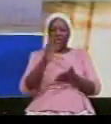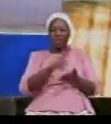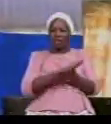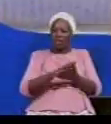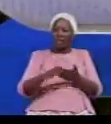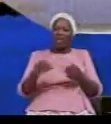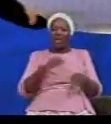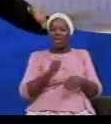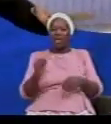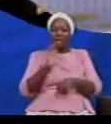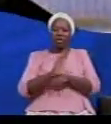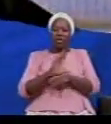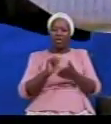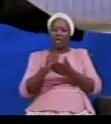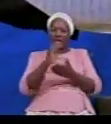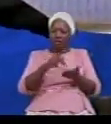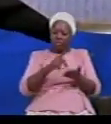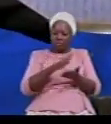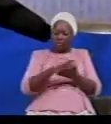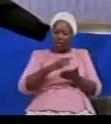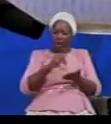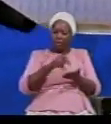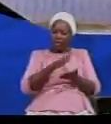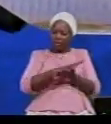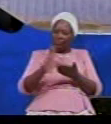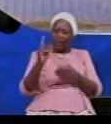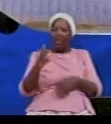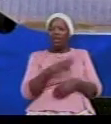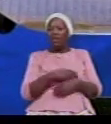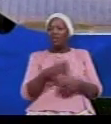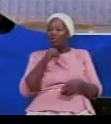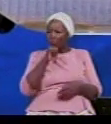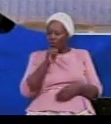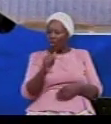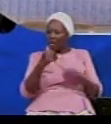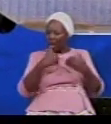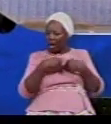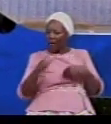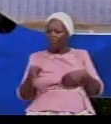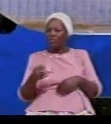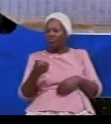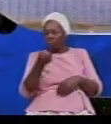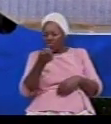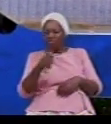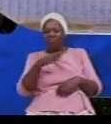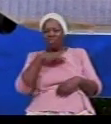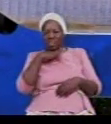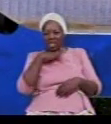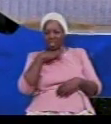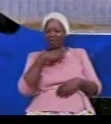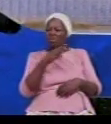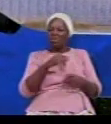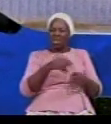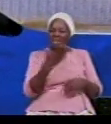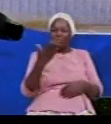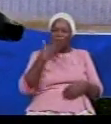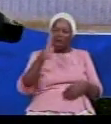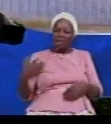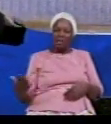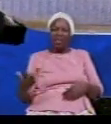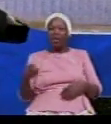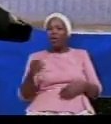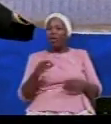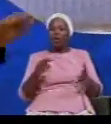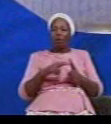a church that is purged and purified, not having spot or wrinkle or